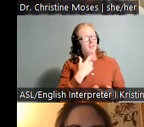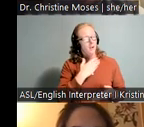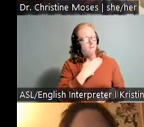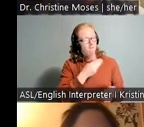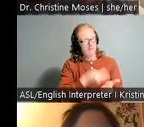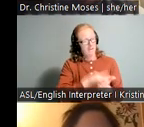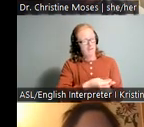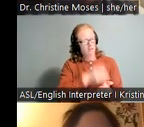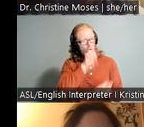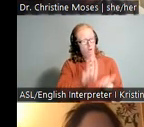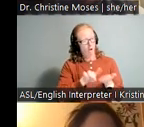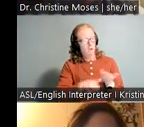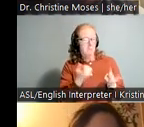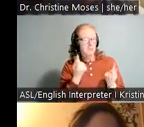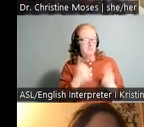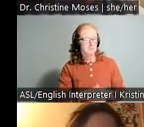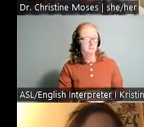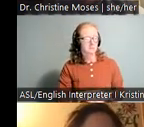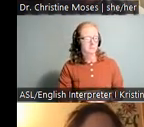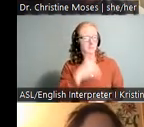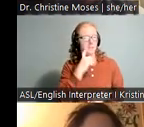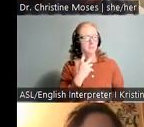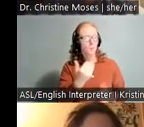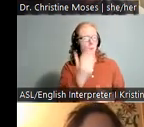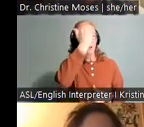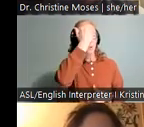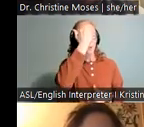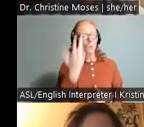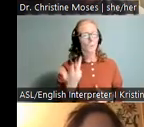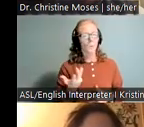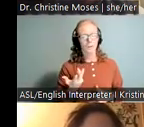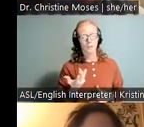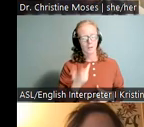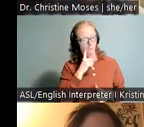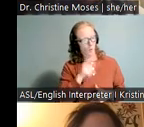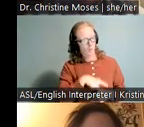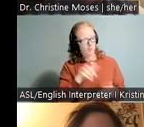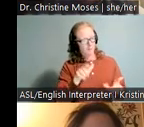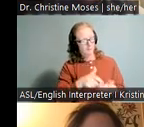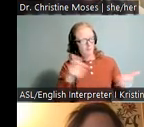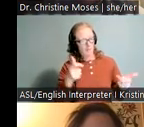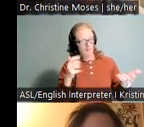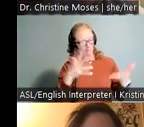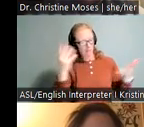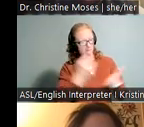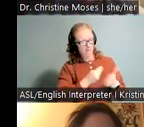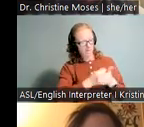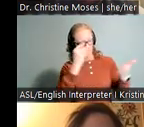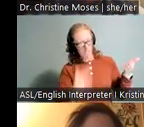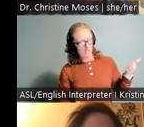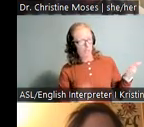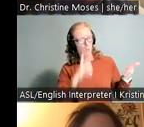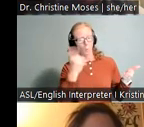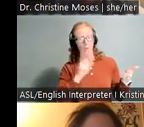auditing, because it makes sense to want to know that, you know, for a budget so large, it's like, you know, going